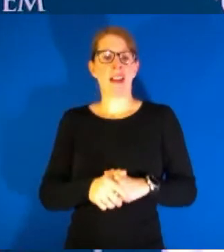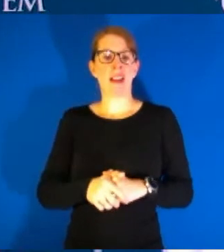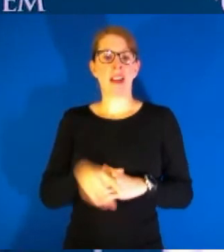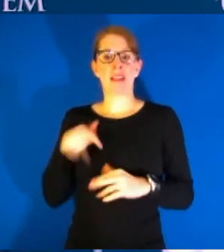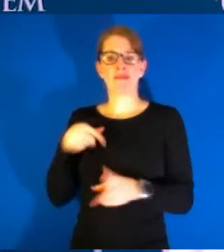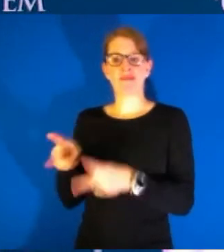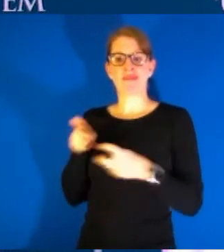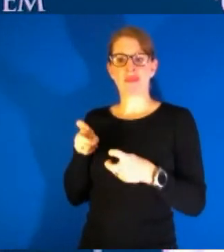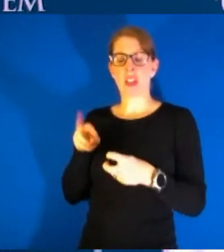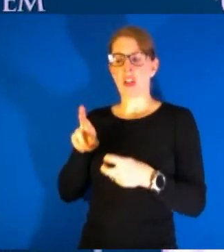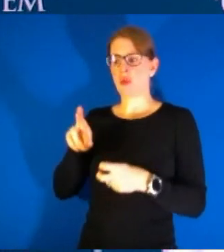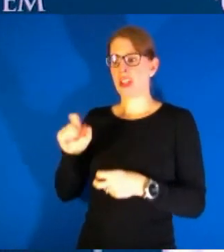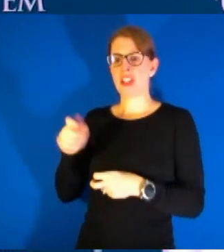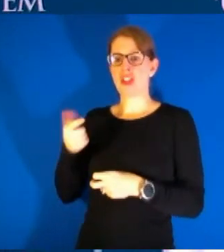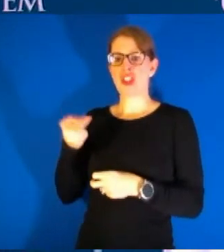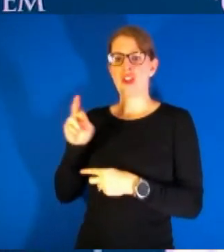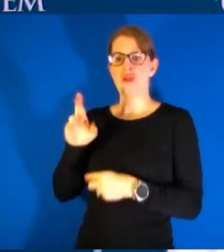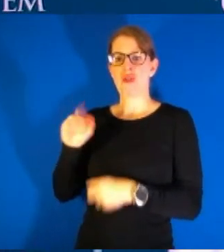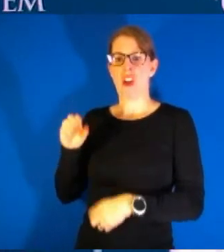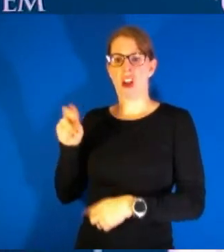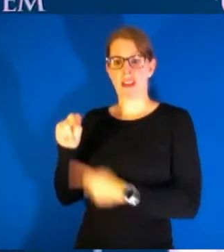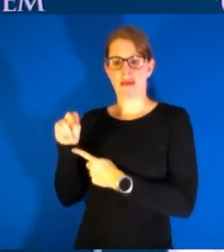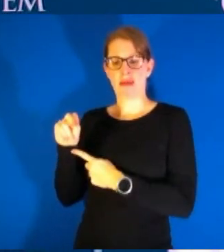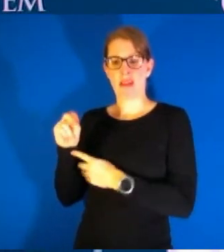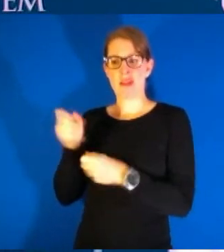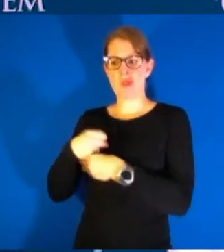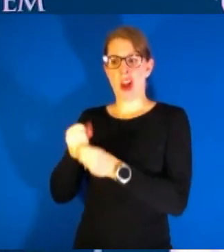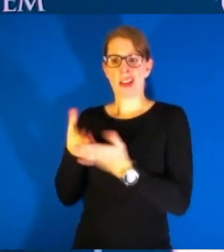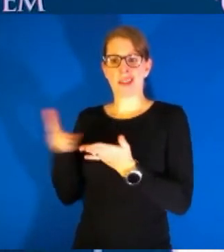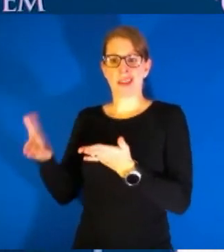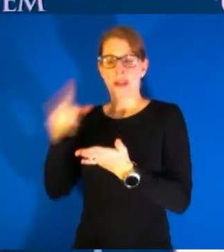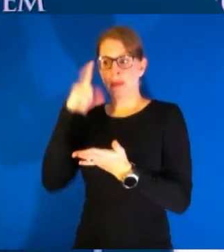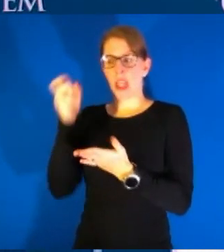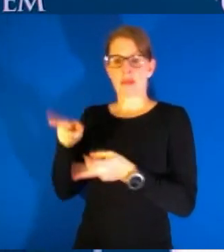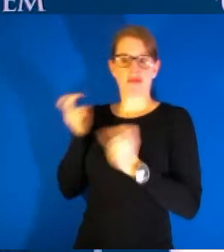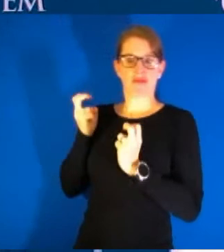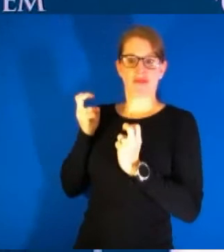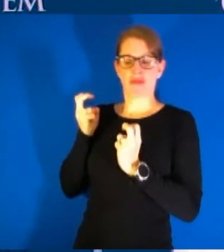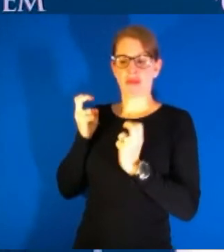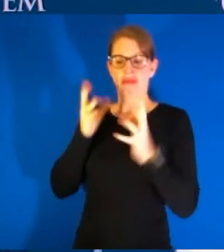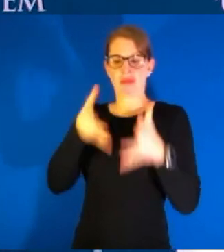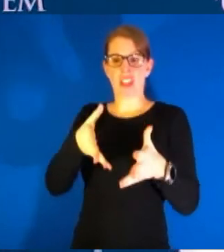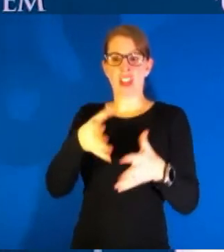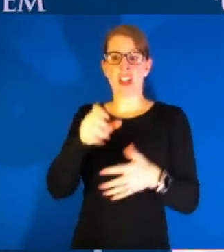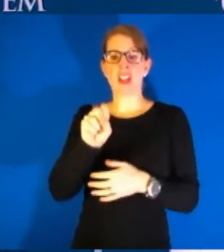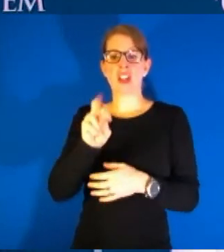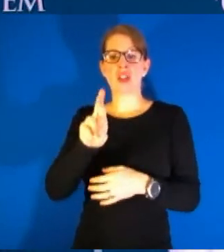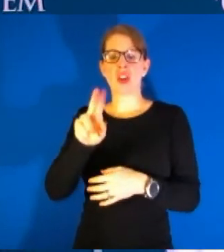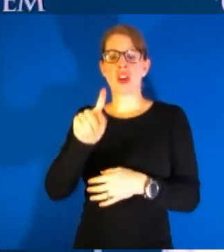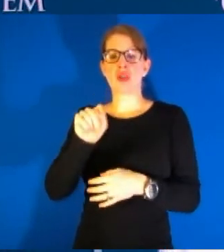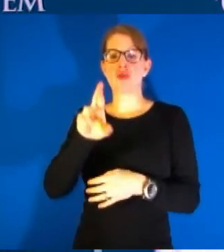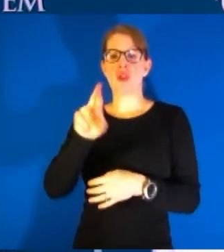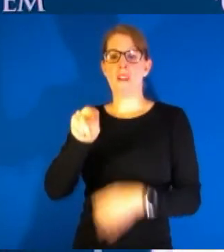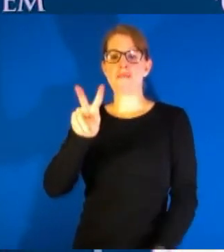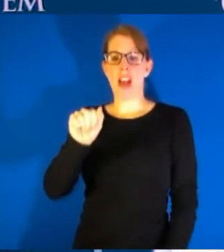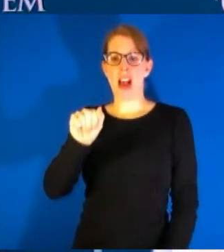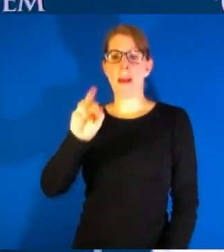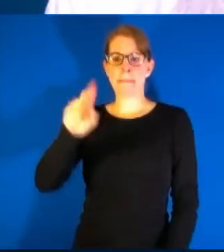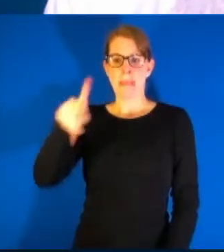Regeneron products and the other products off the market because we're really only left with sotrovimab that can be effective against